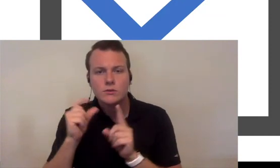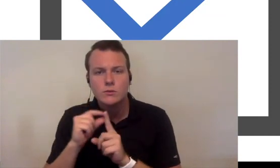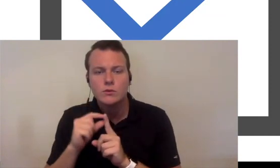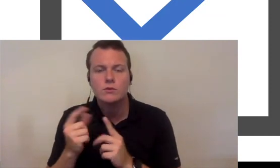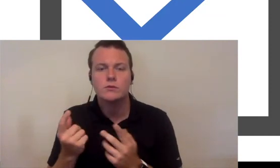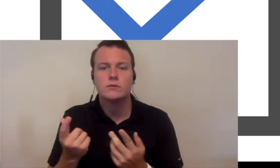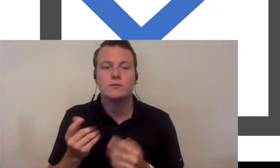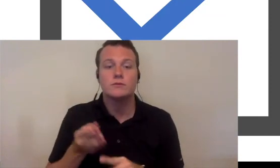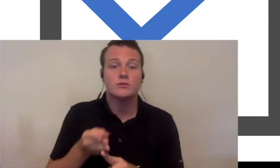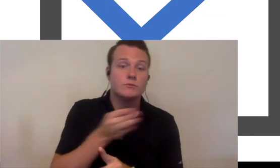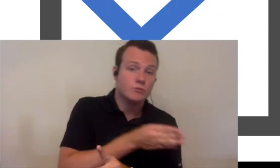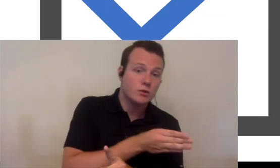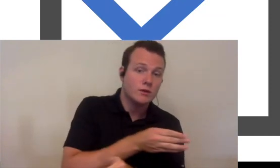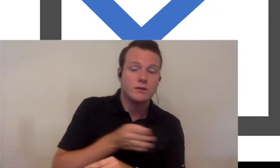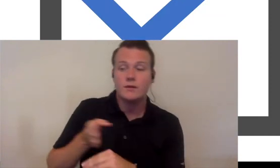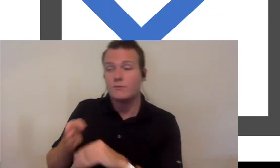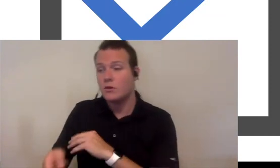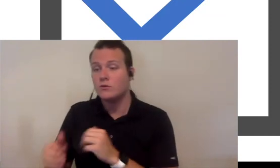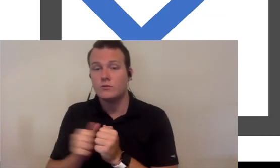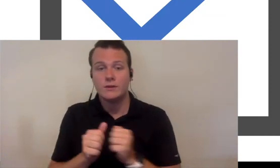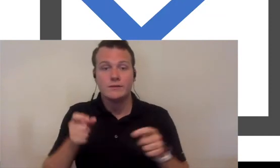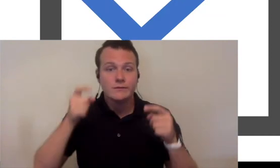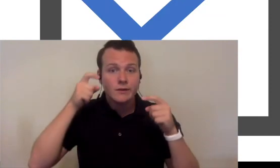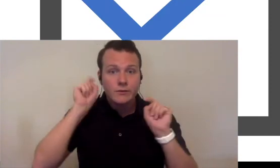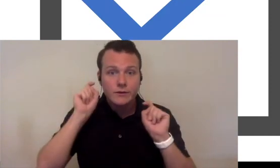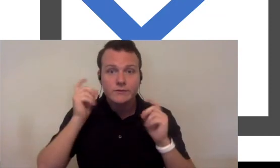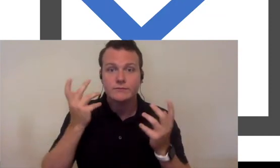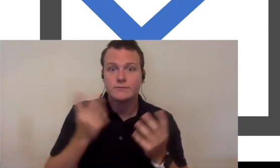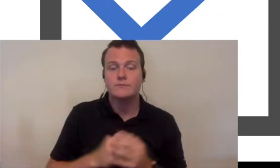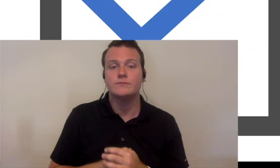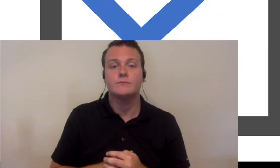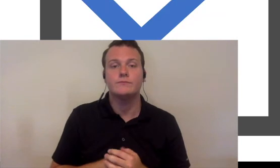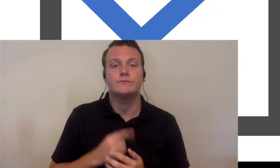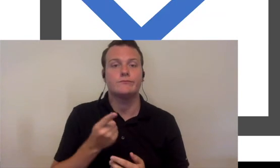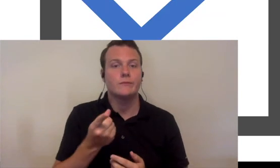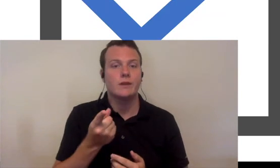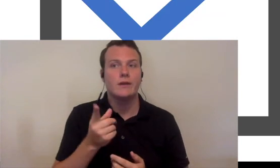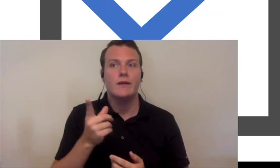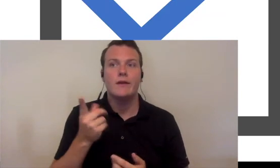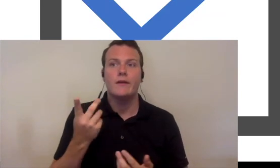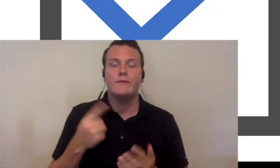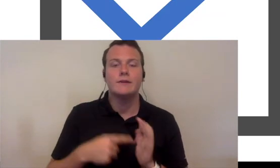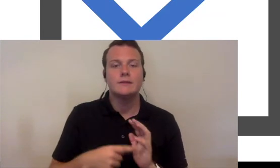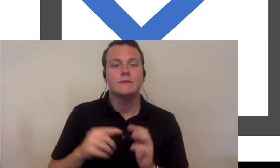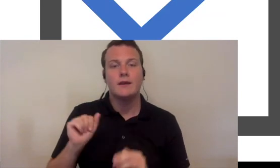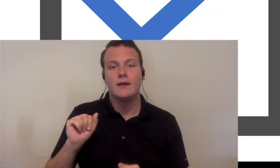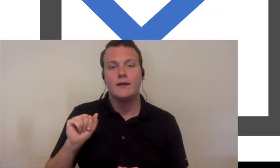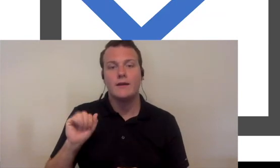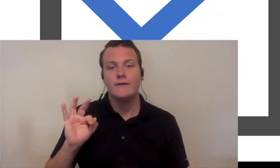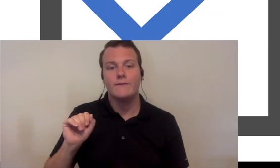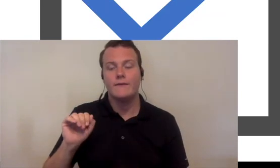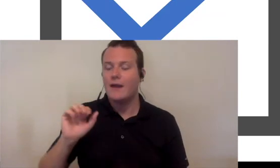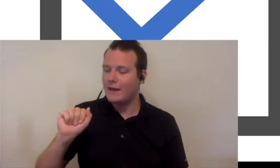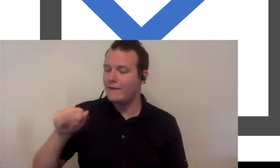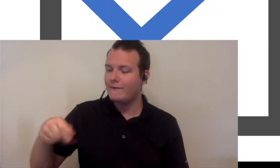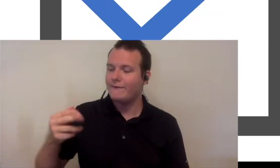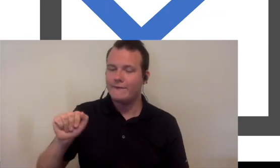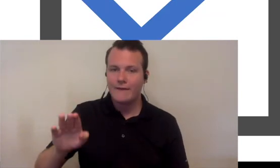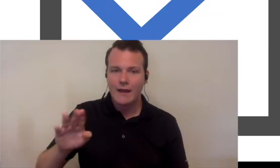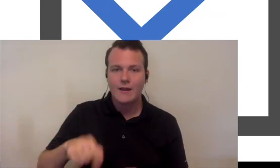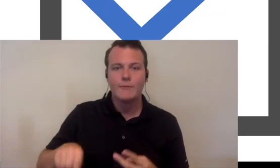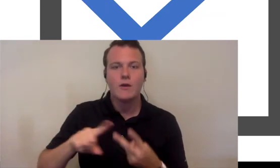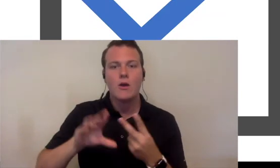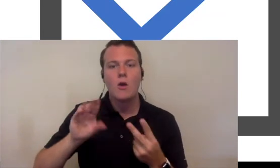pre-testing and post-testing with hearing aids? Did you do things such as the AFAB or the COSI or some other